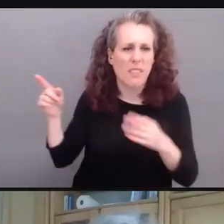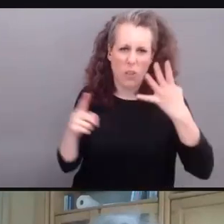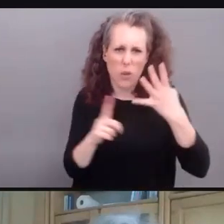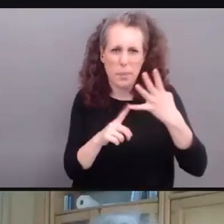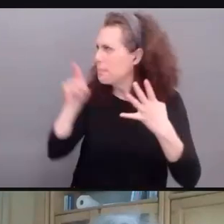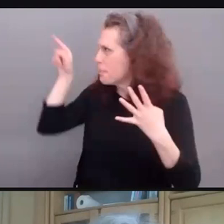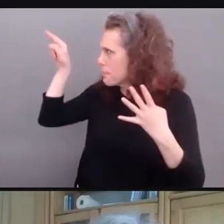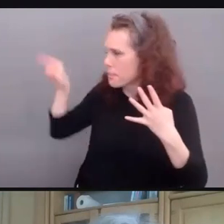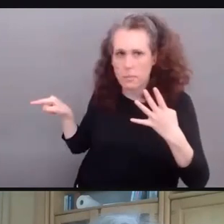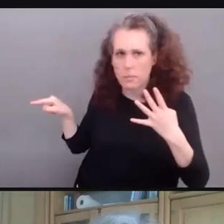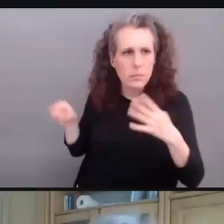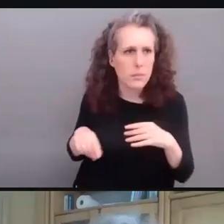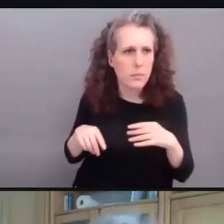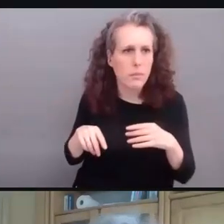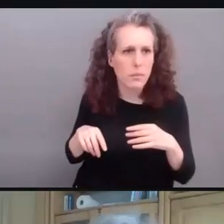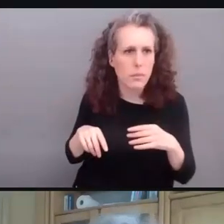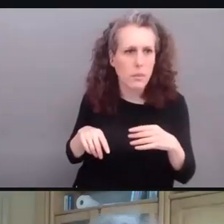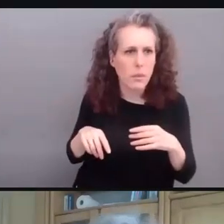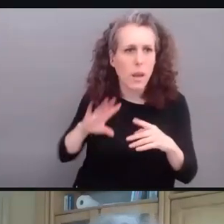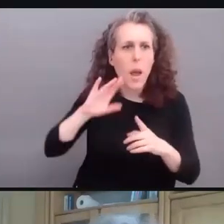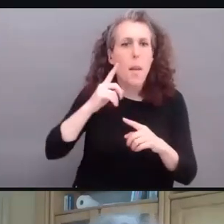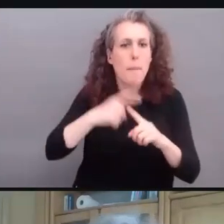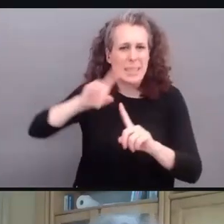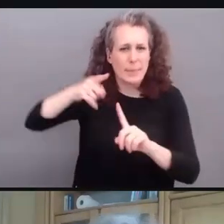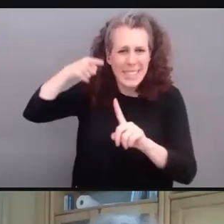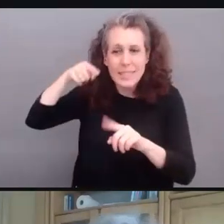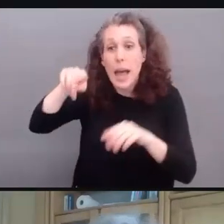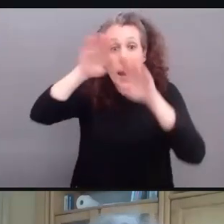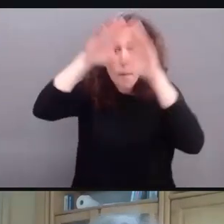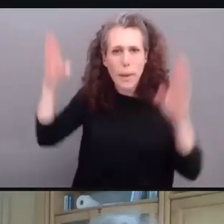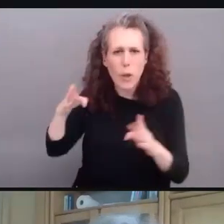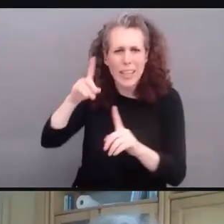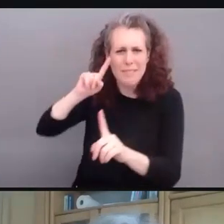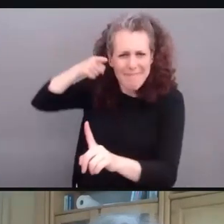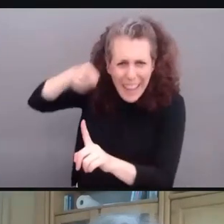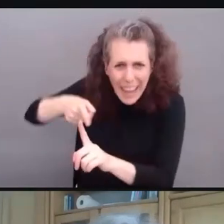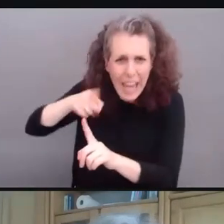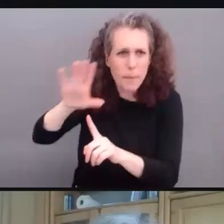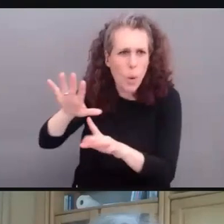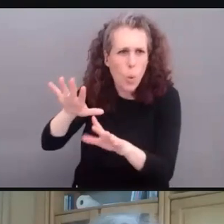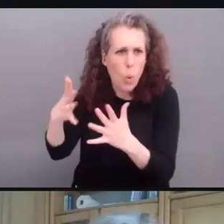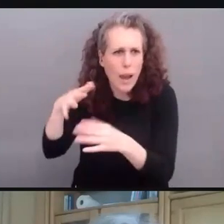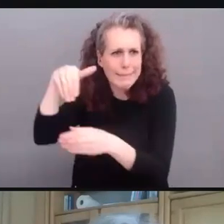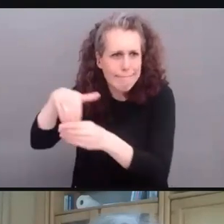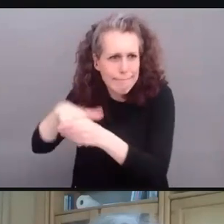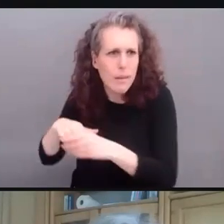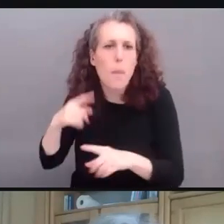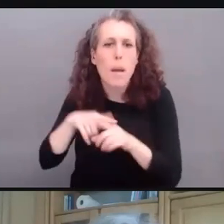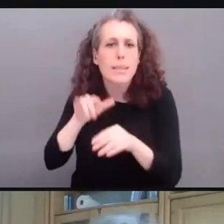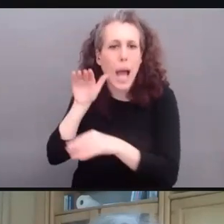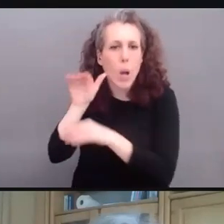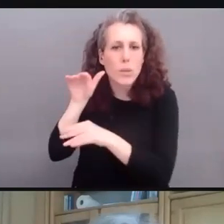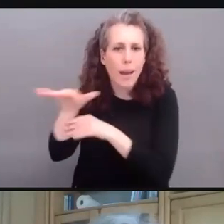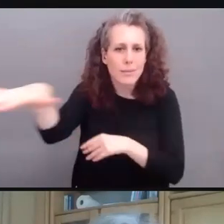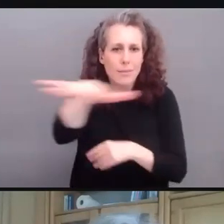with additionally specific use buildings and outdoor areas. That was this comprehensive approach, and